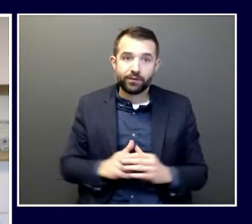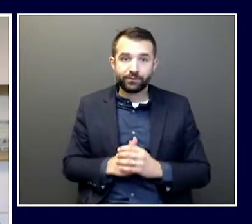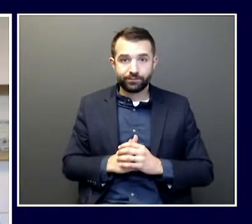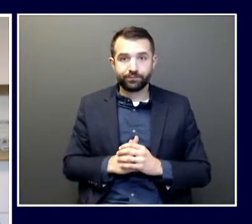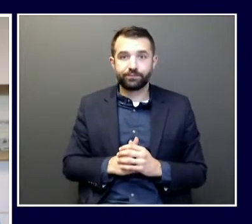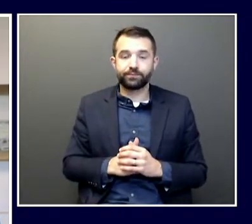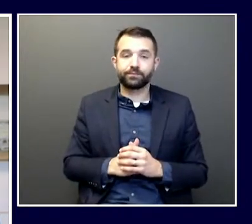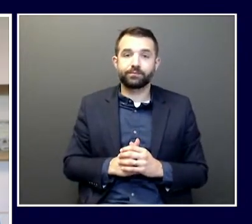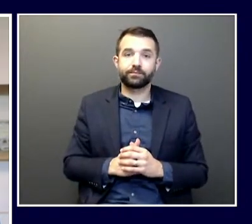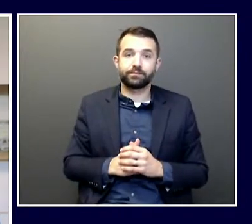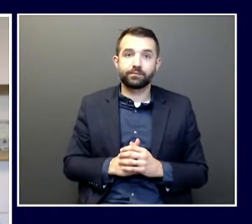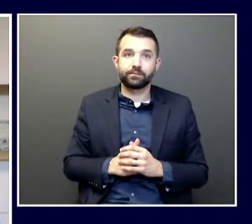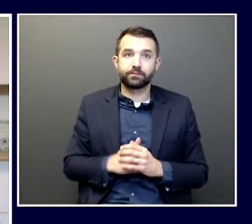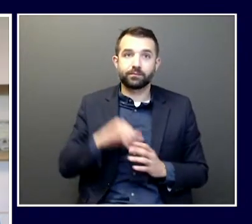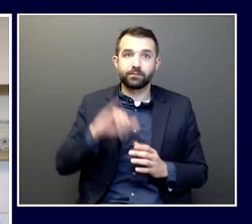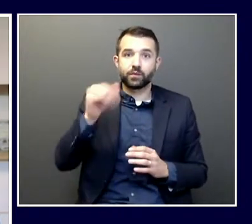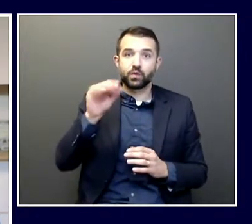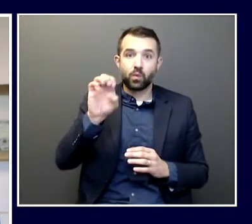Joe, over to you.